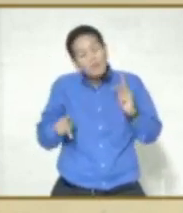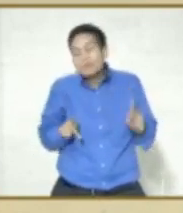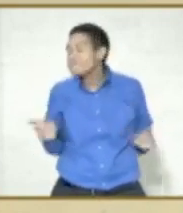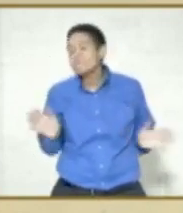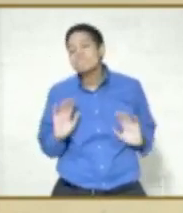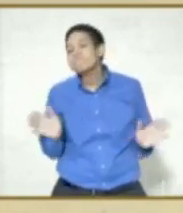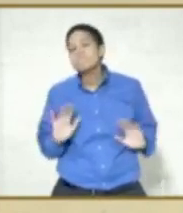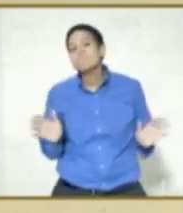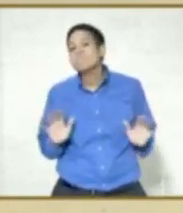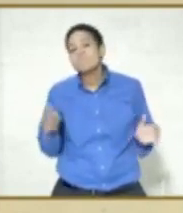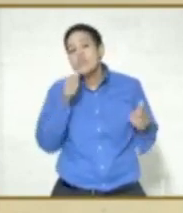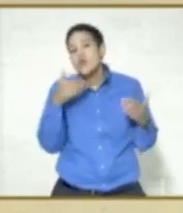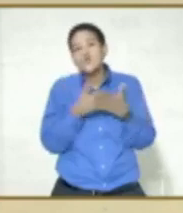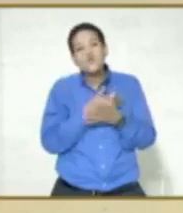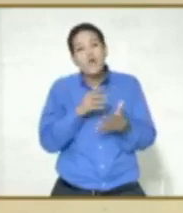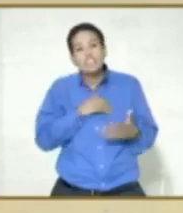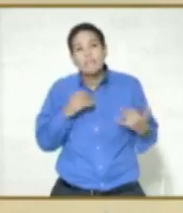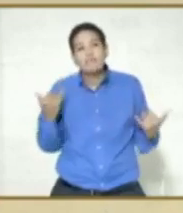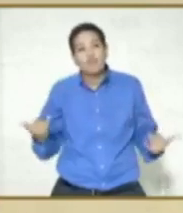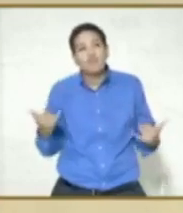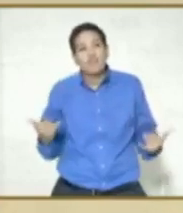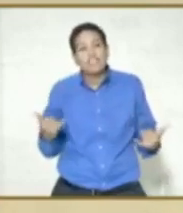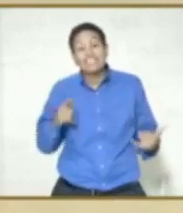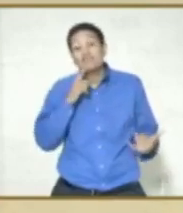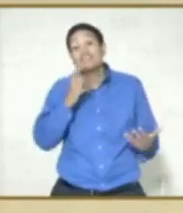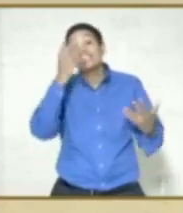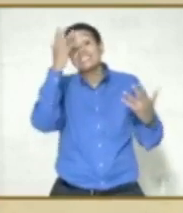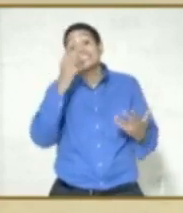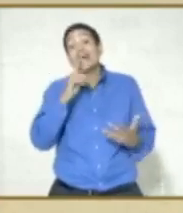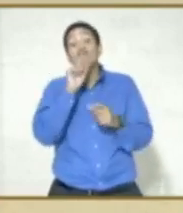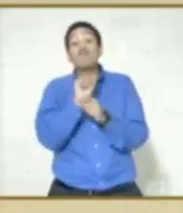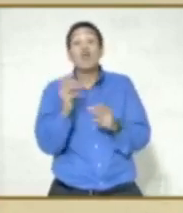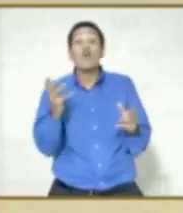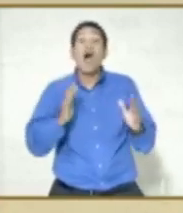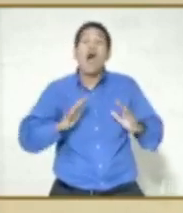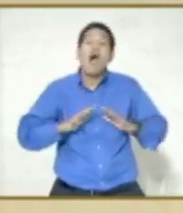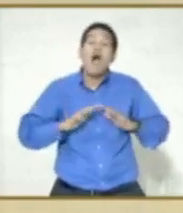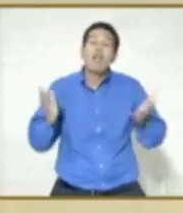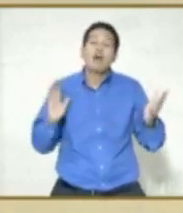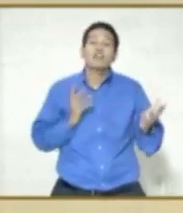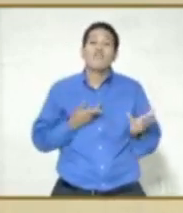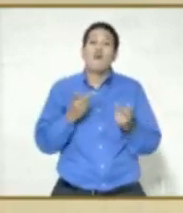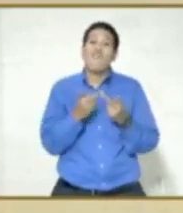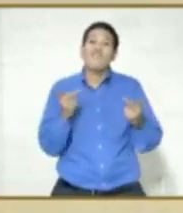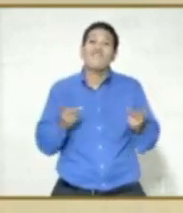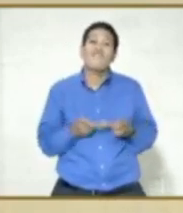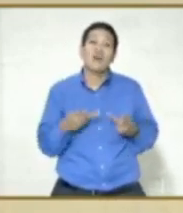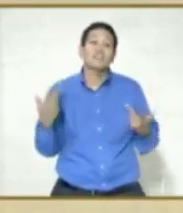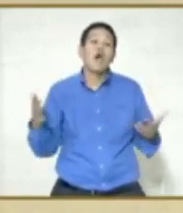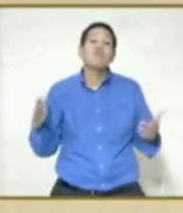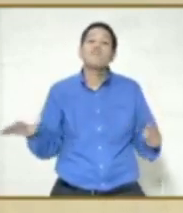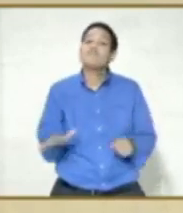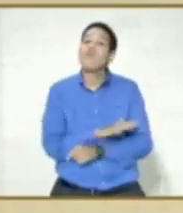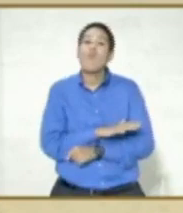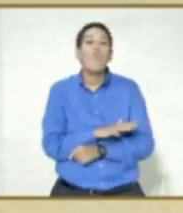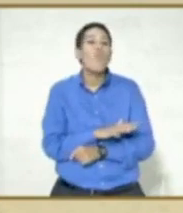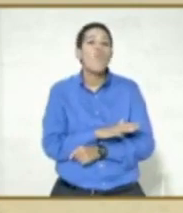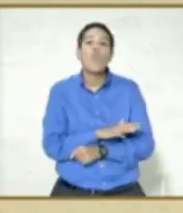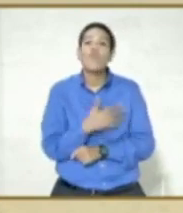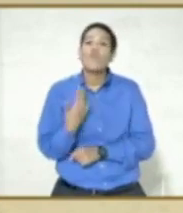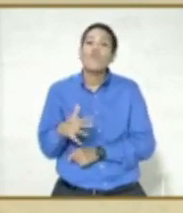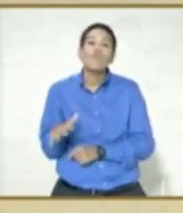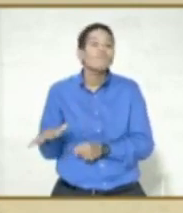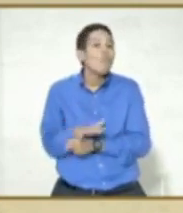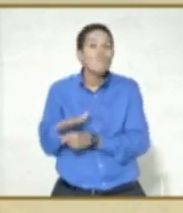new admissions. And the sad reality is a lot of our facilities are already at capacity. However,